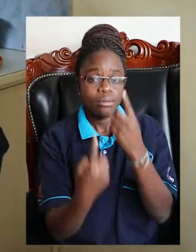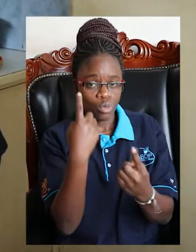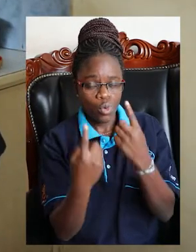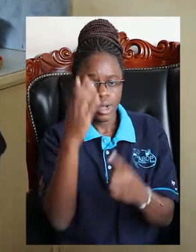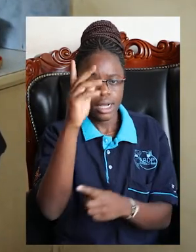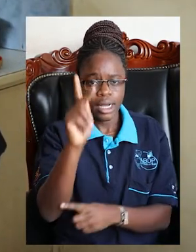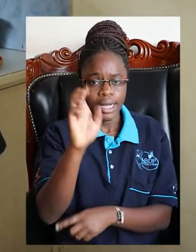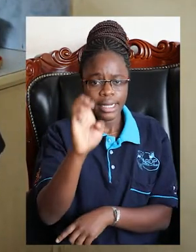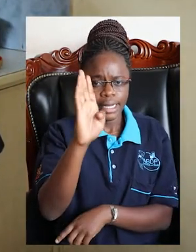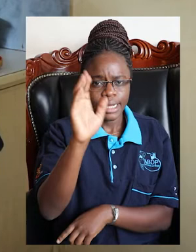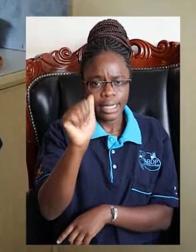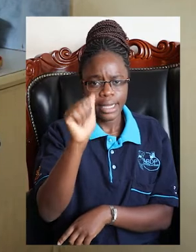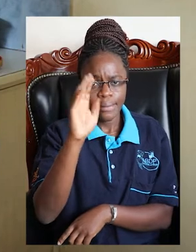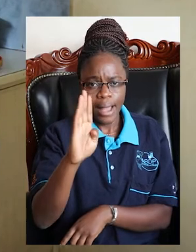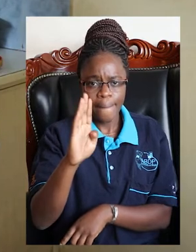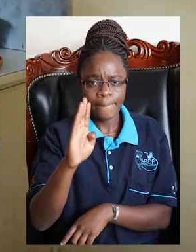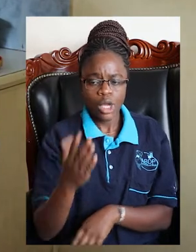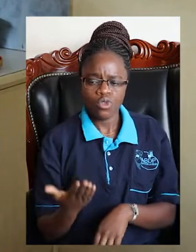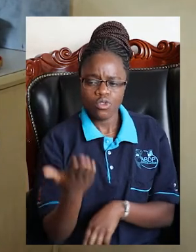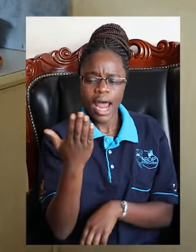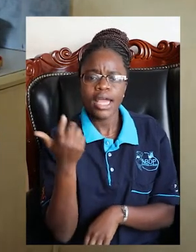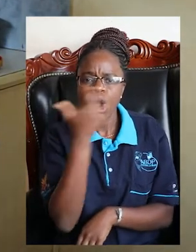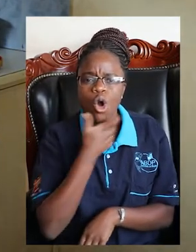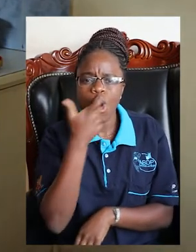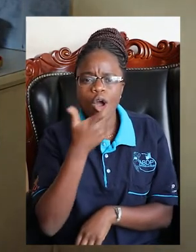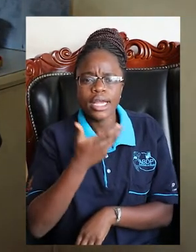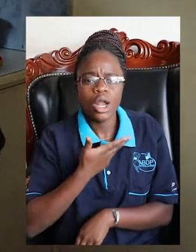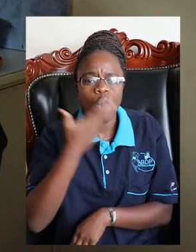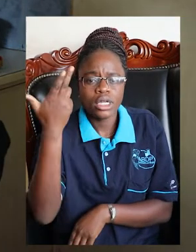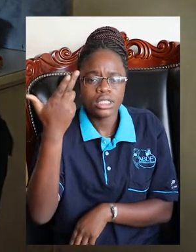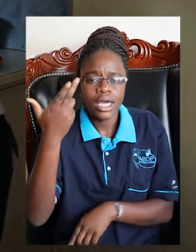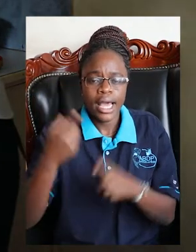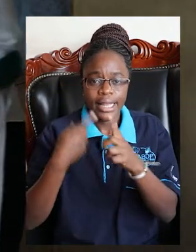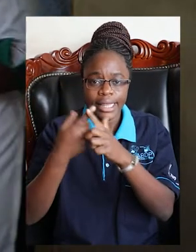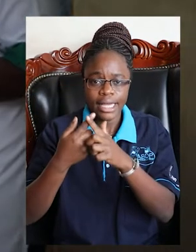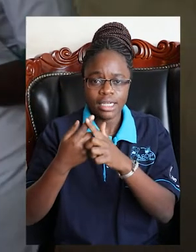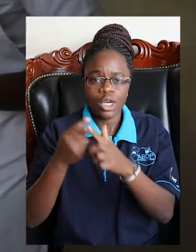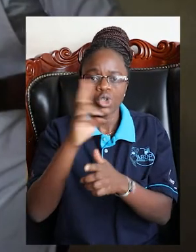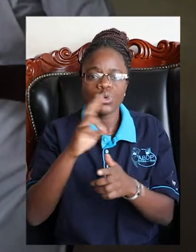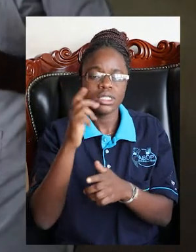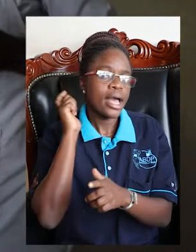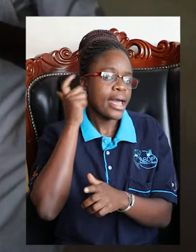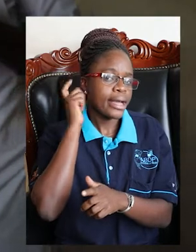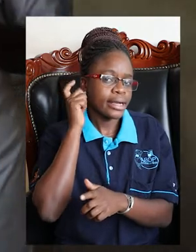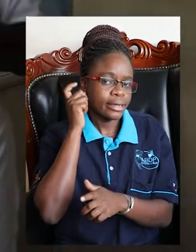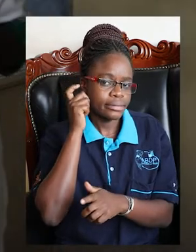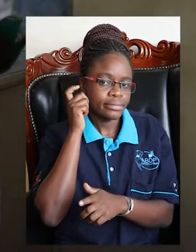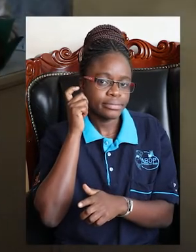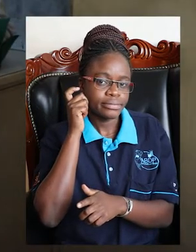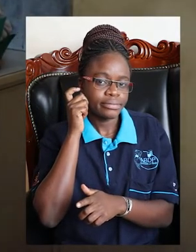kebabs, you deep fry in hot oil, and then you coat with some